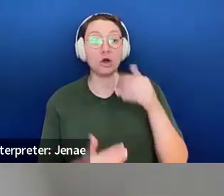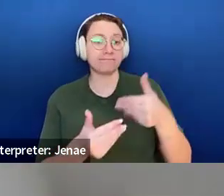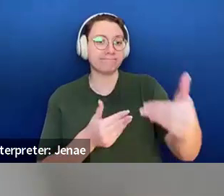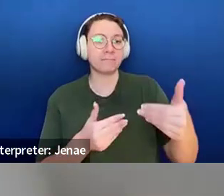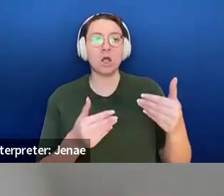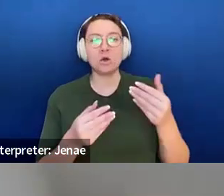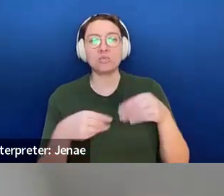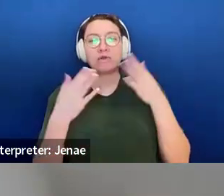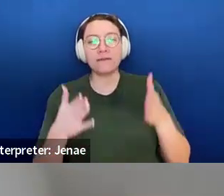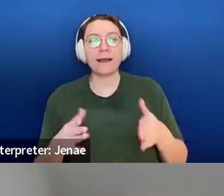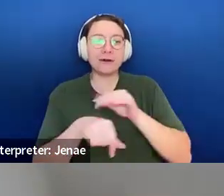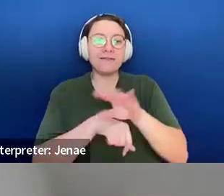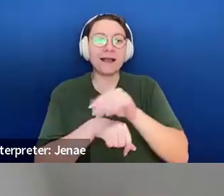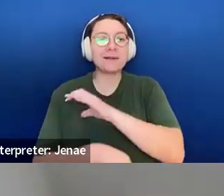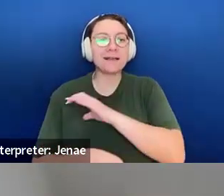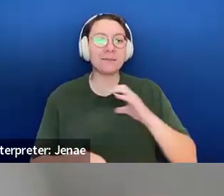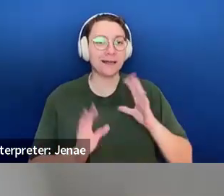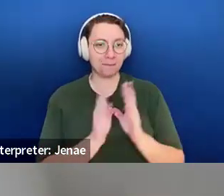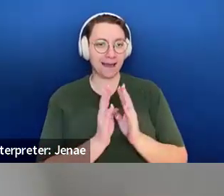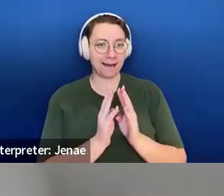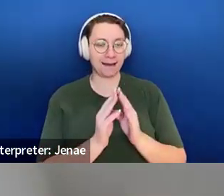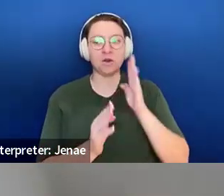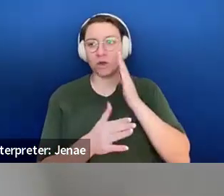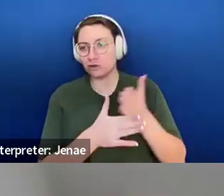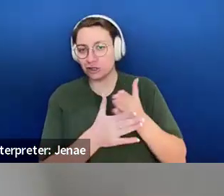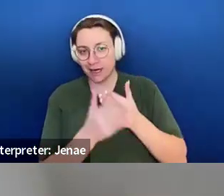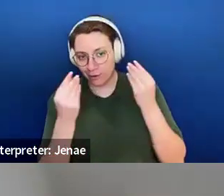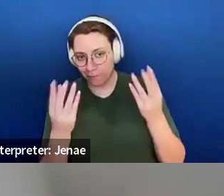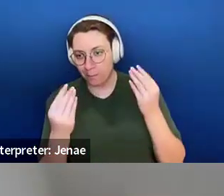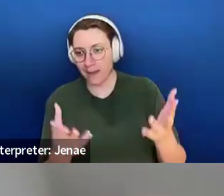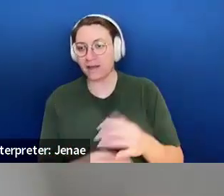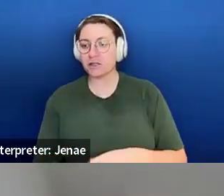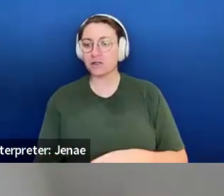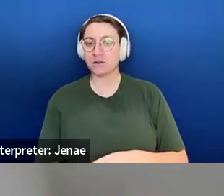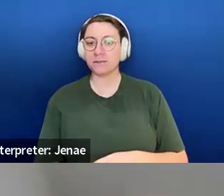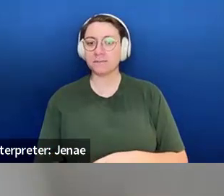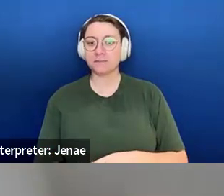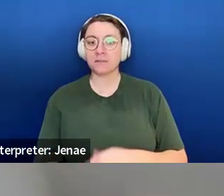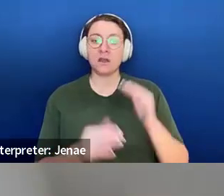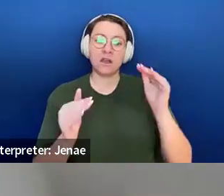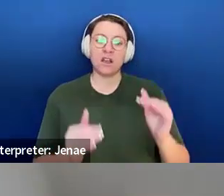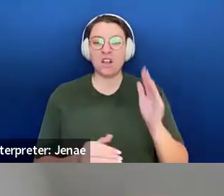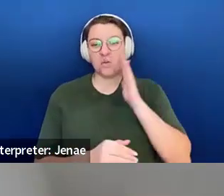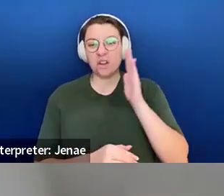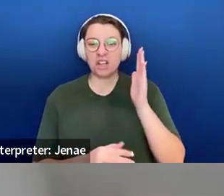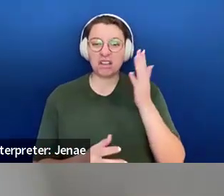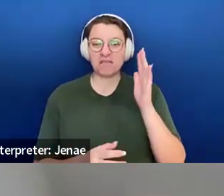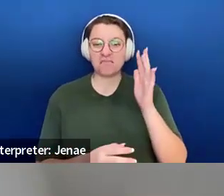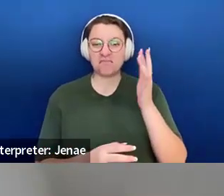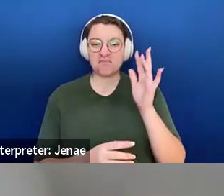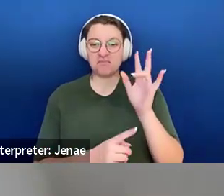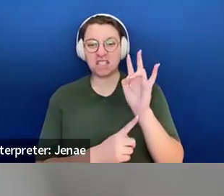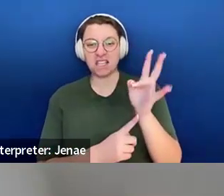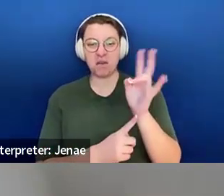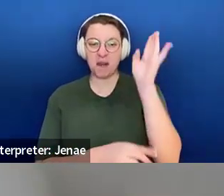Advisory Committee meetings as well. I'm going to share some information about that. We're going to get a presentation, probably about 7 minutes or so